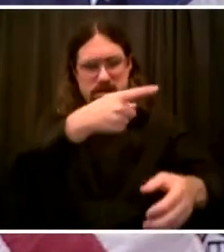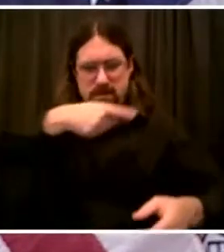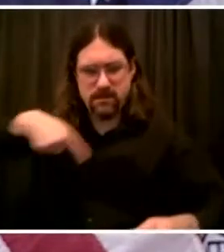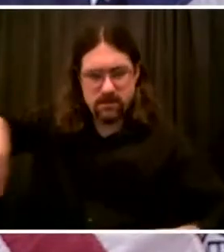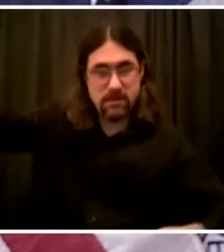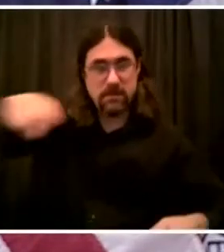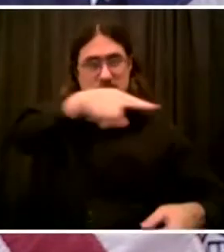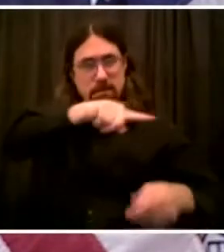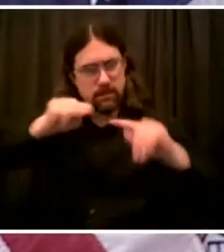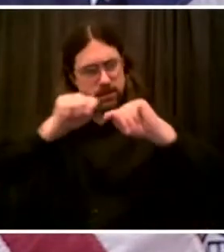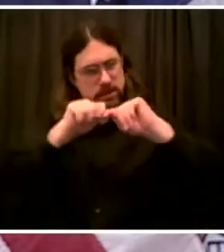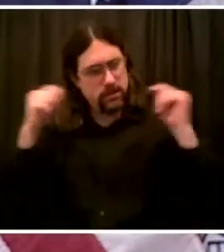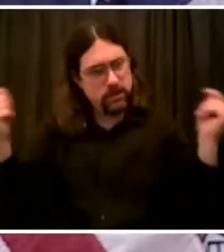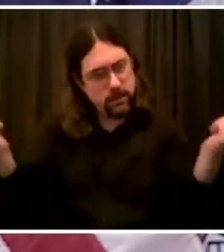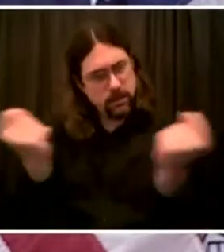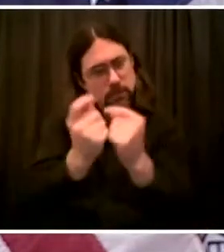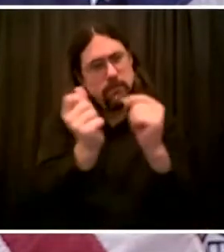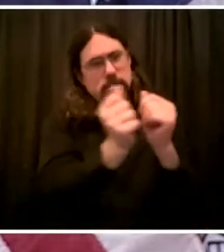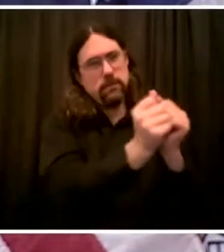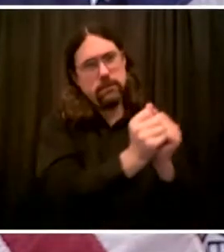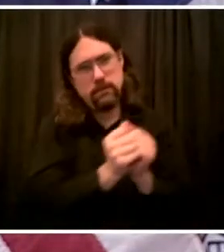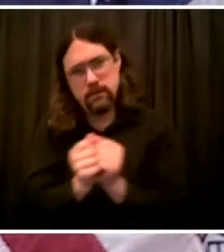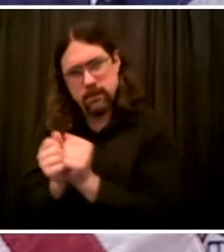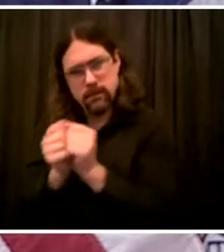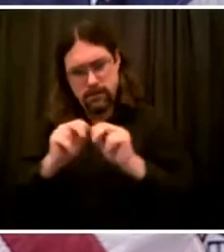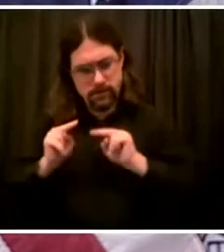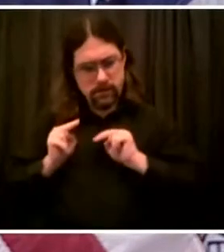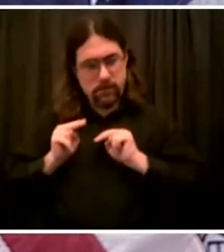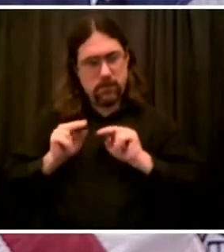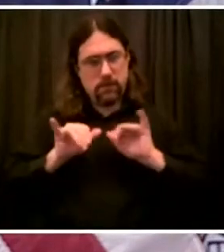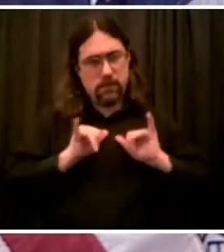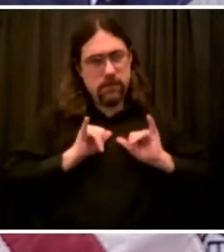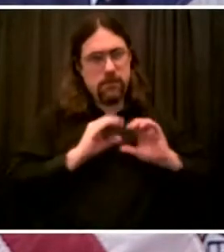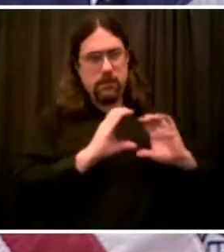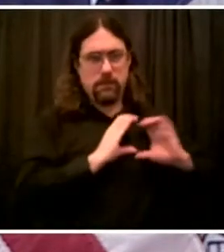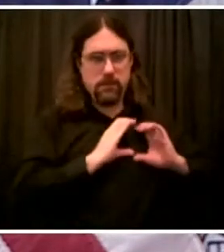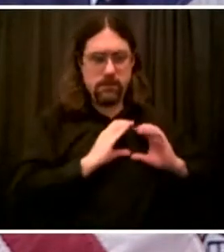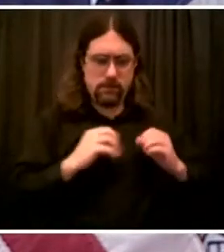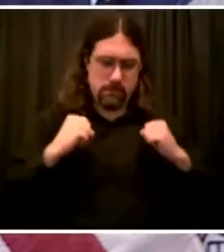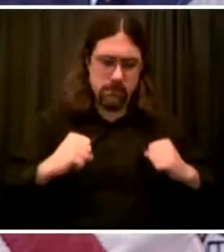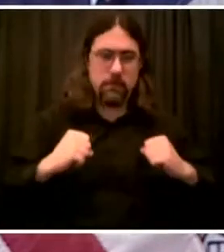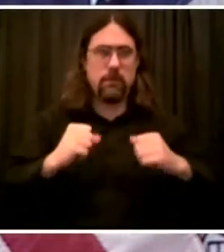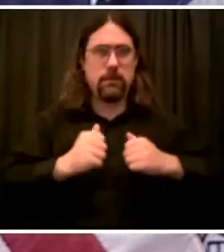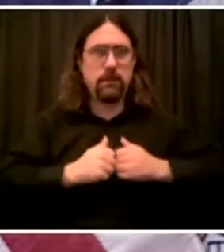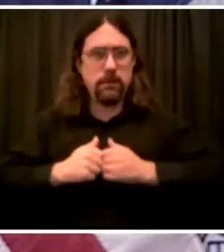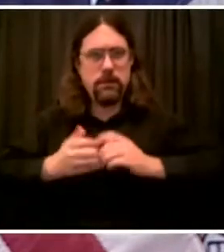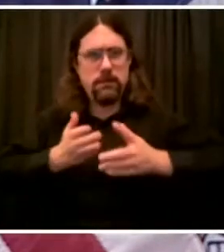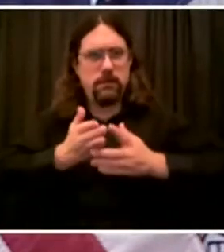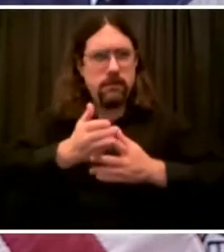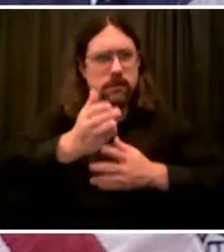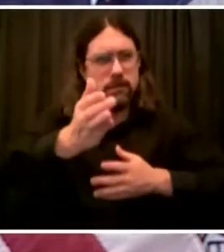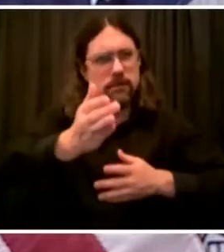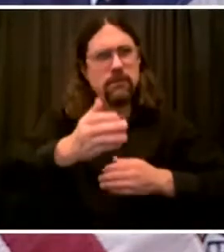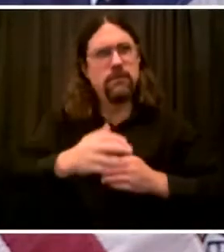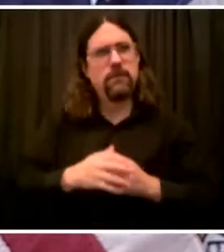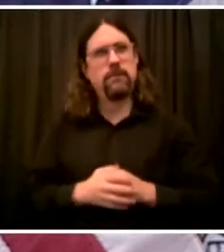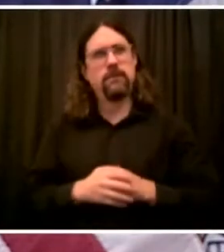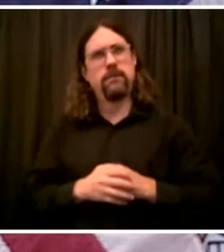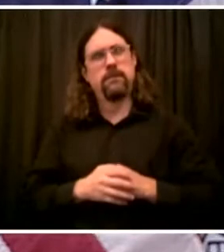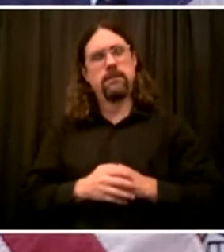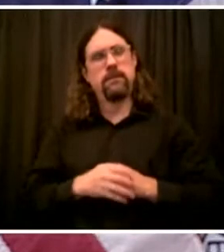in New York City. And that has to be the approach. So that's what I'm focused on. Again, I don't want to say